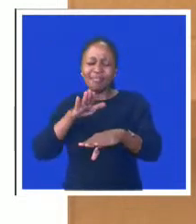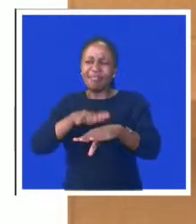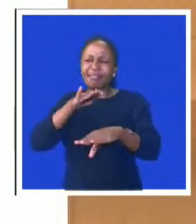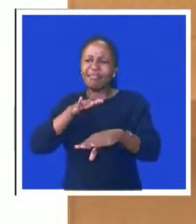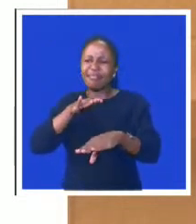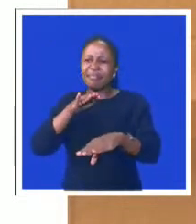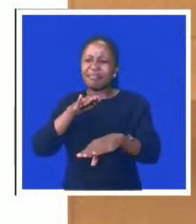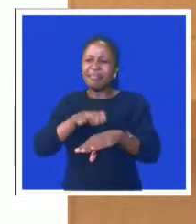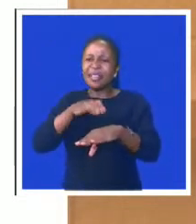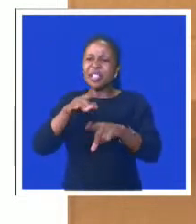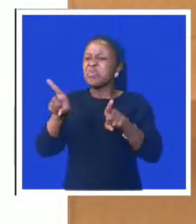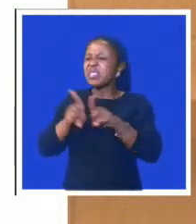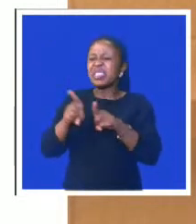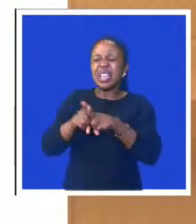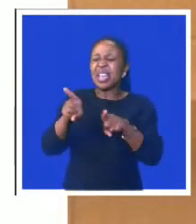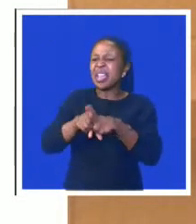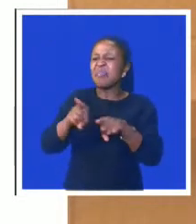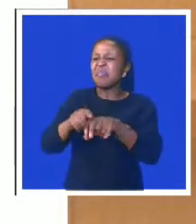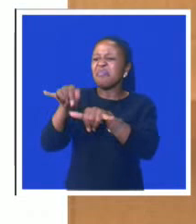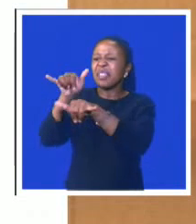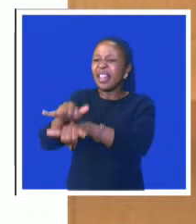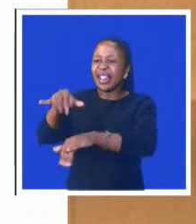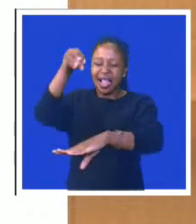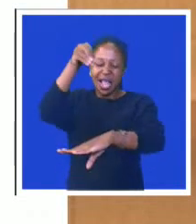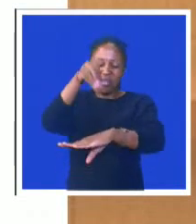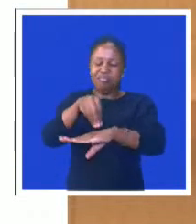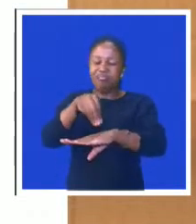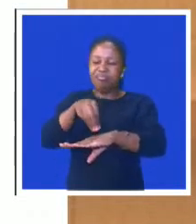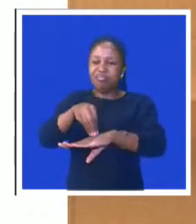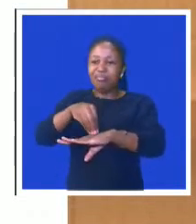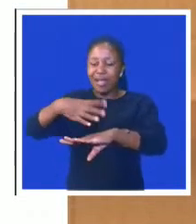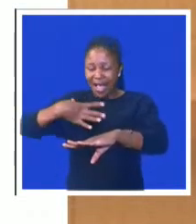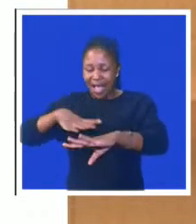part of another object.